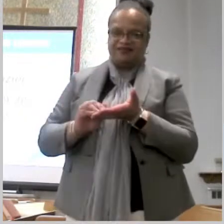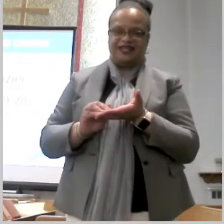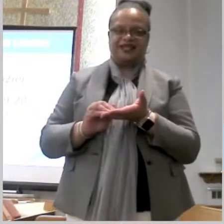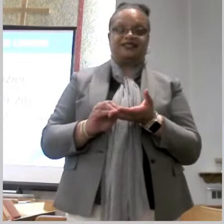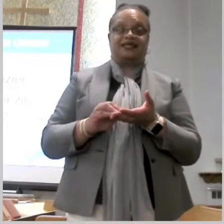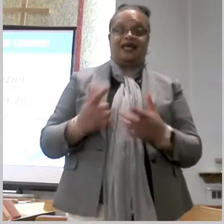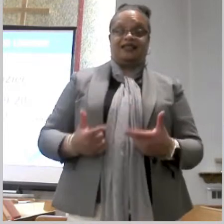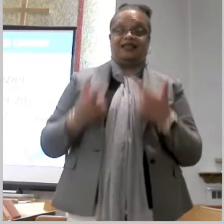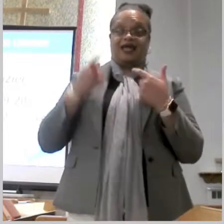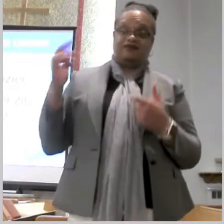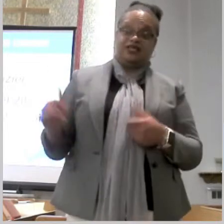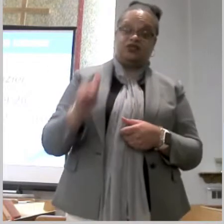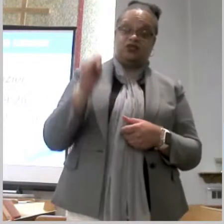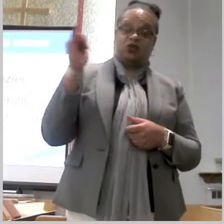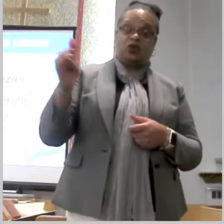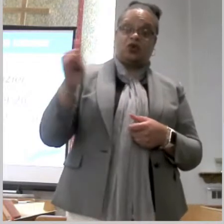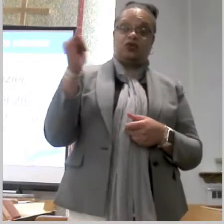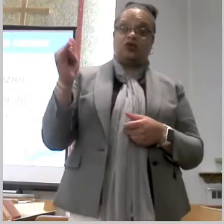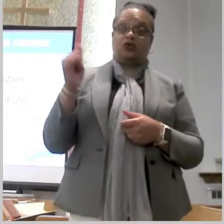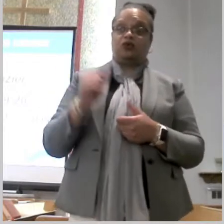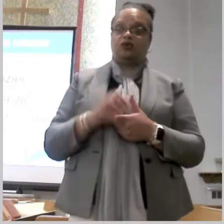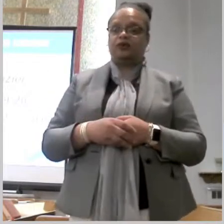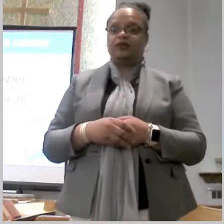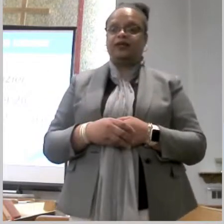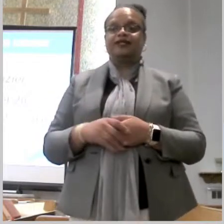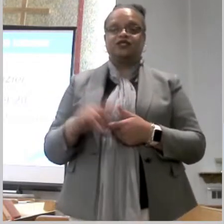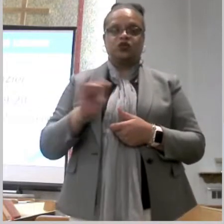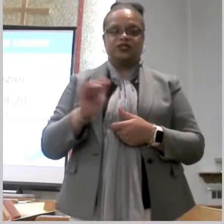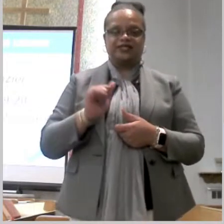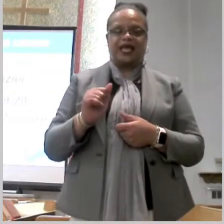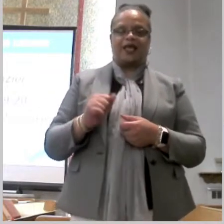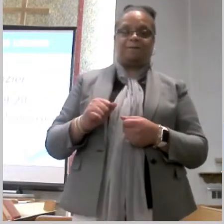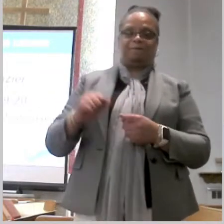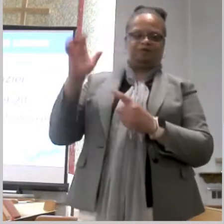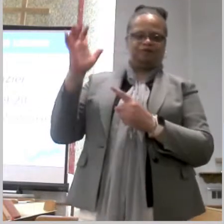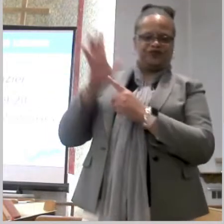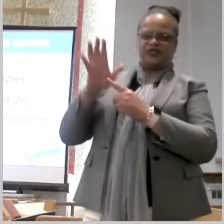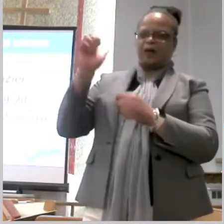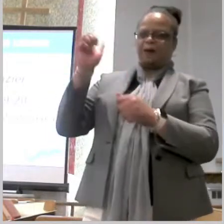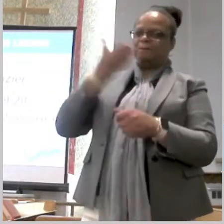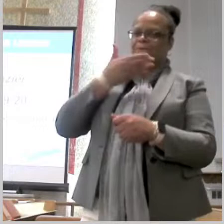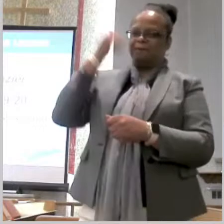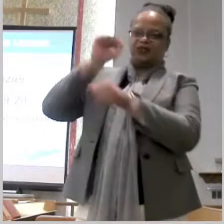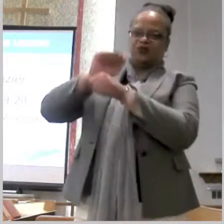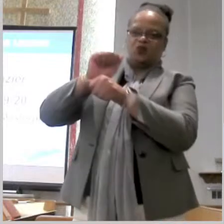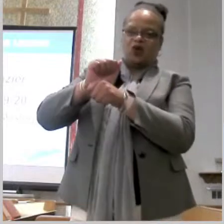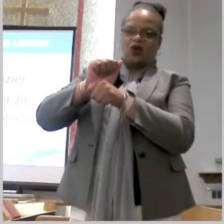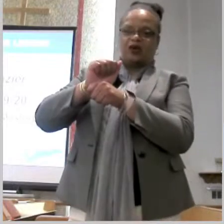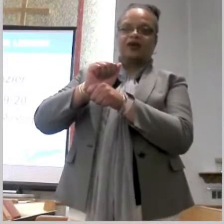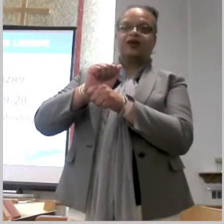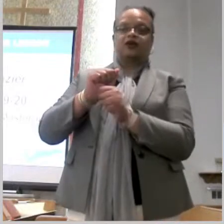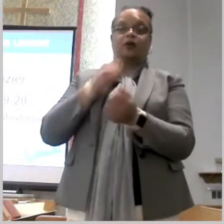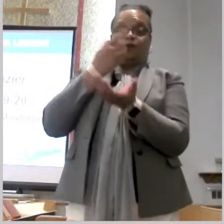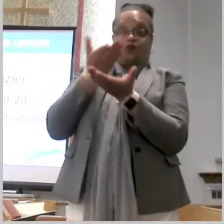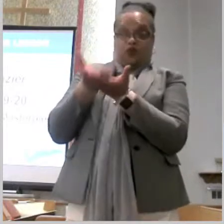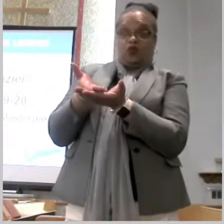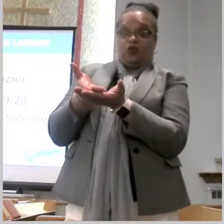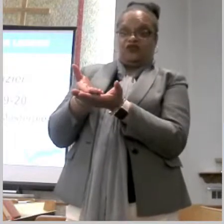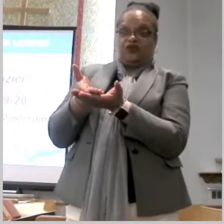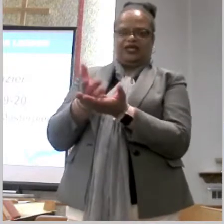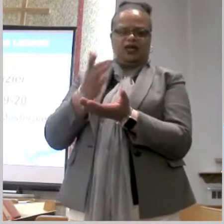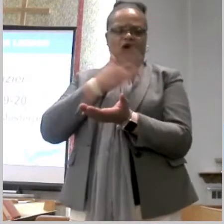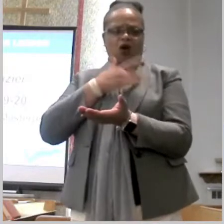life. Just as an artist's masterpiece, it is an expression of their heart, and the Lord's Supper is an expression of Christ's